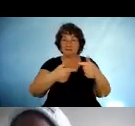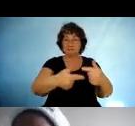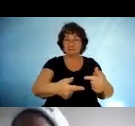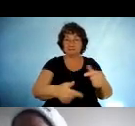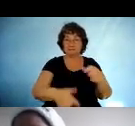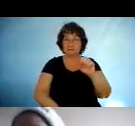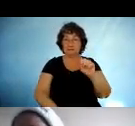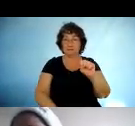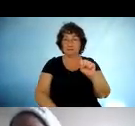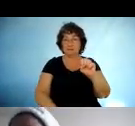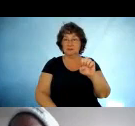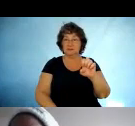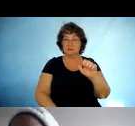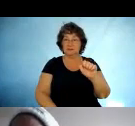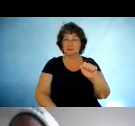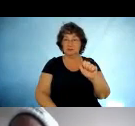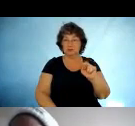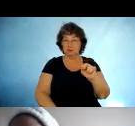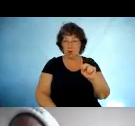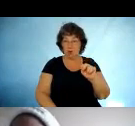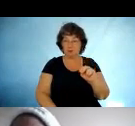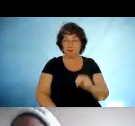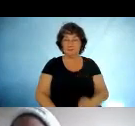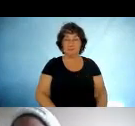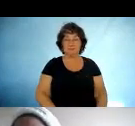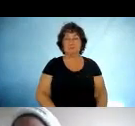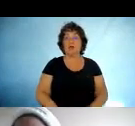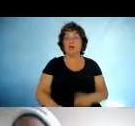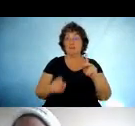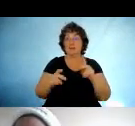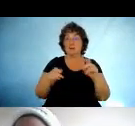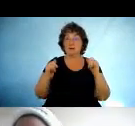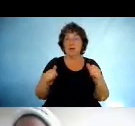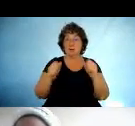turn on your video so that you can answer questions.